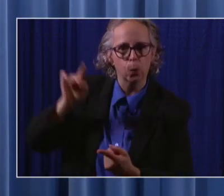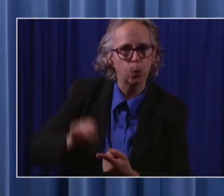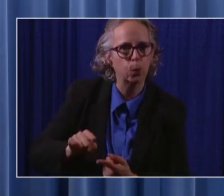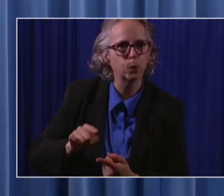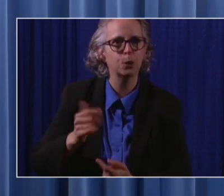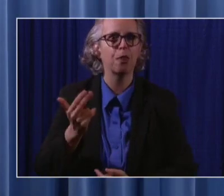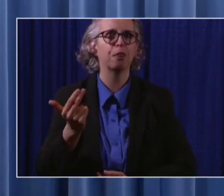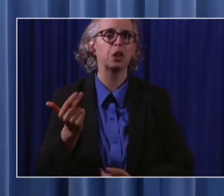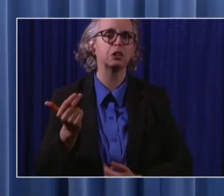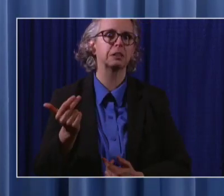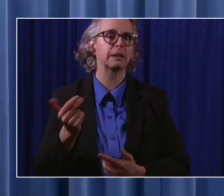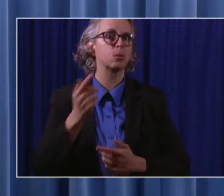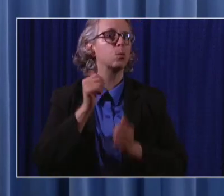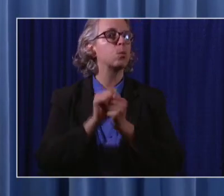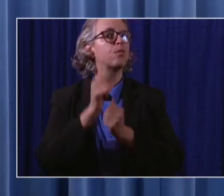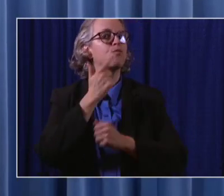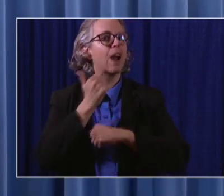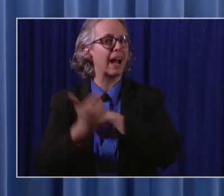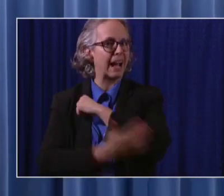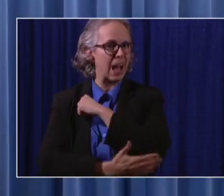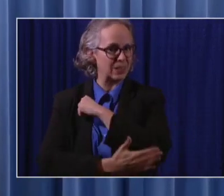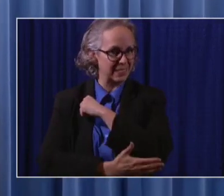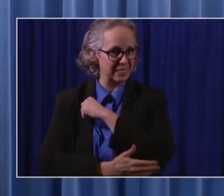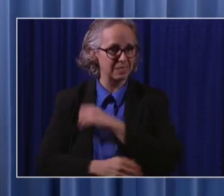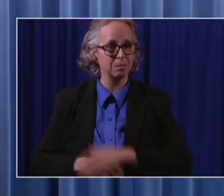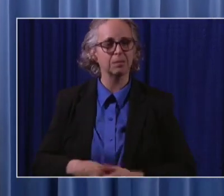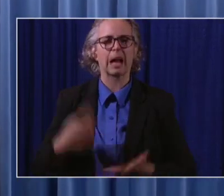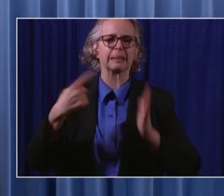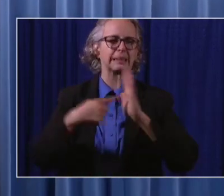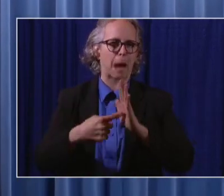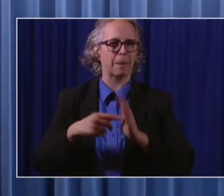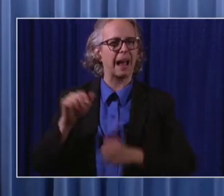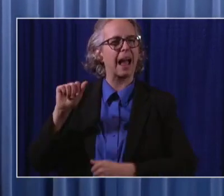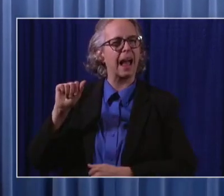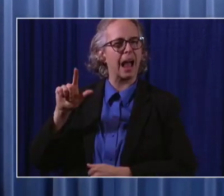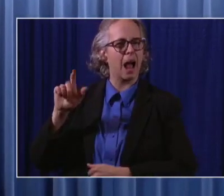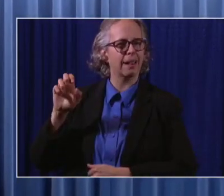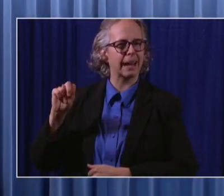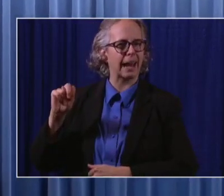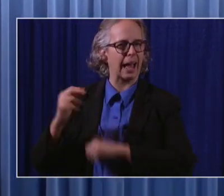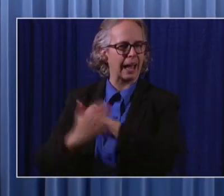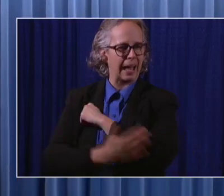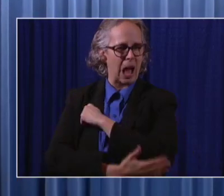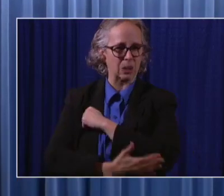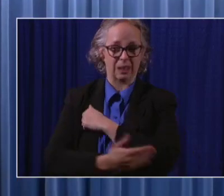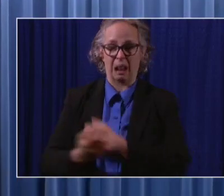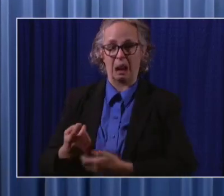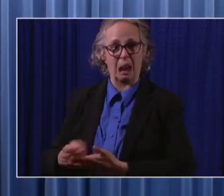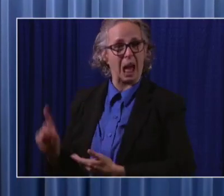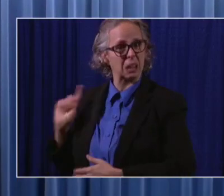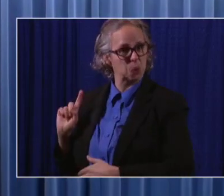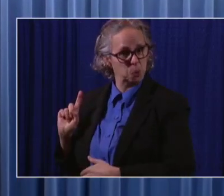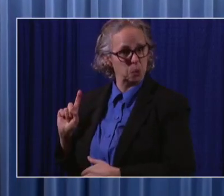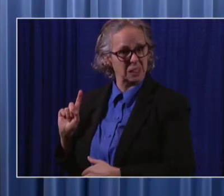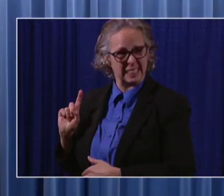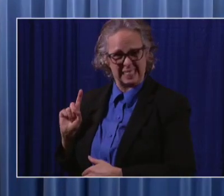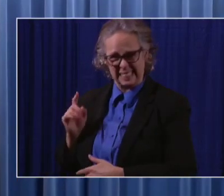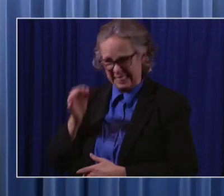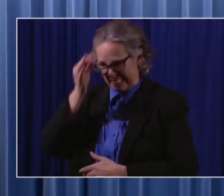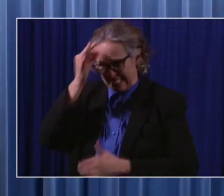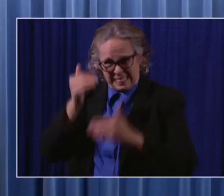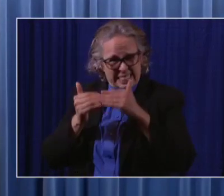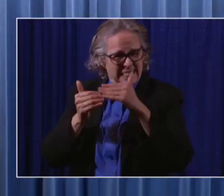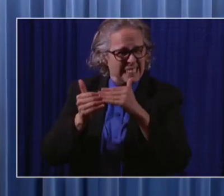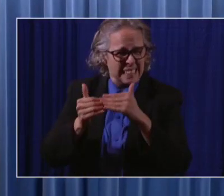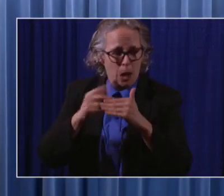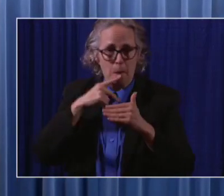Allen County. Allen County last week was on the watch list. It's hitting fewer indicators than in previous weeks.